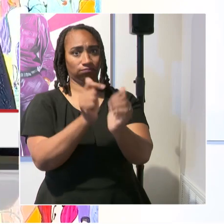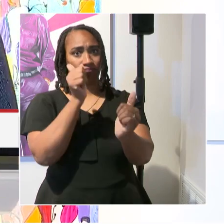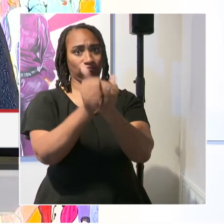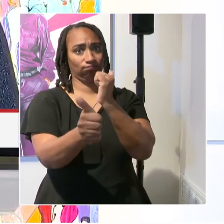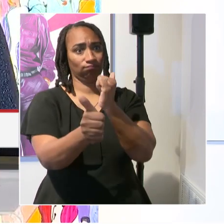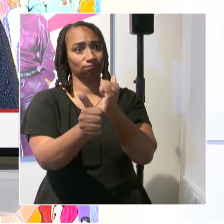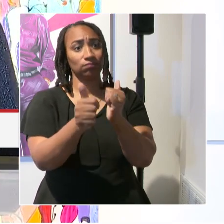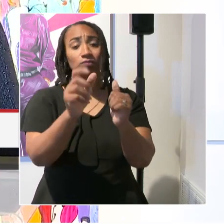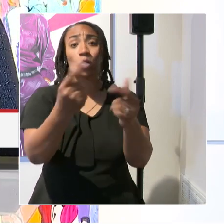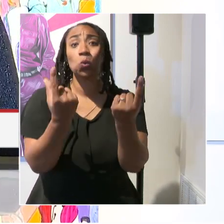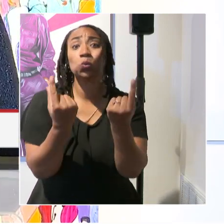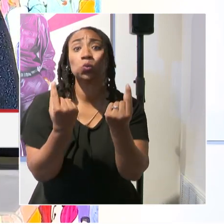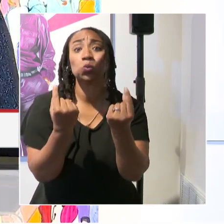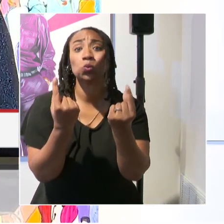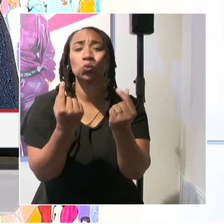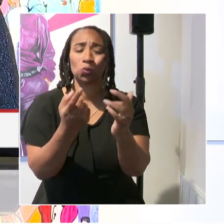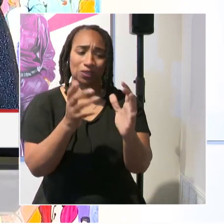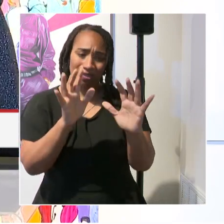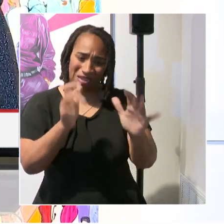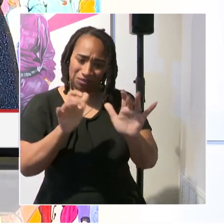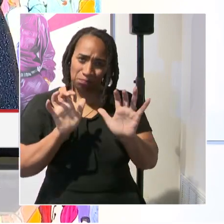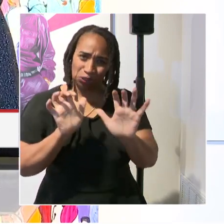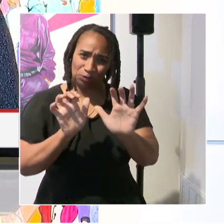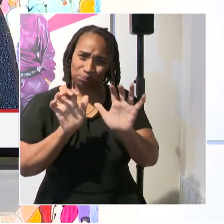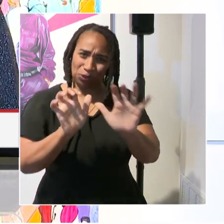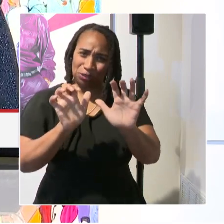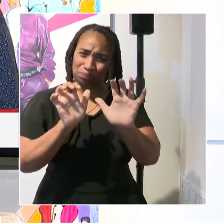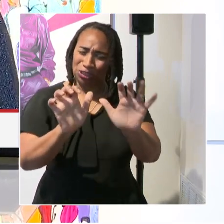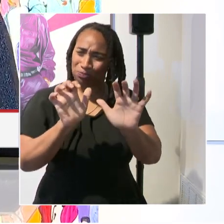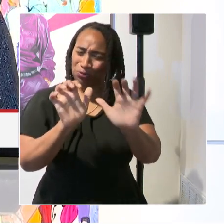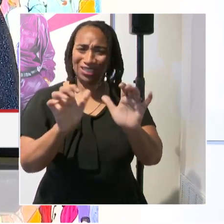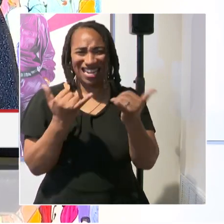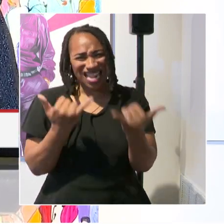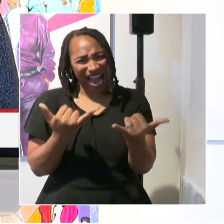to move the legislation. So that's